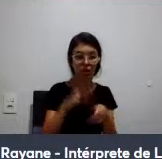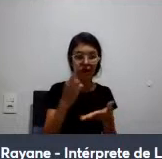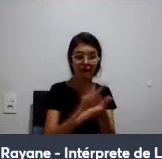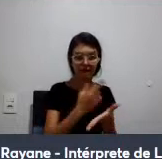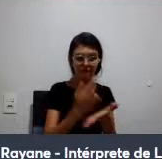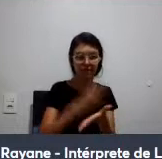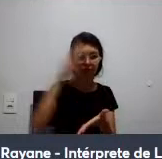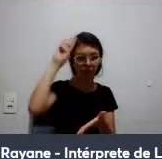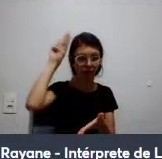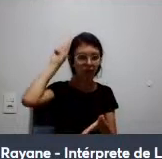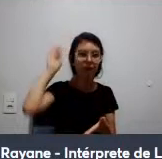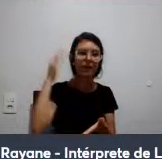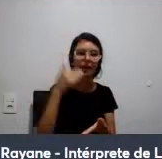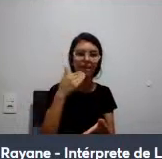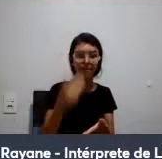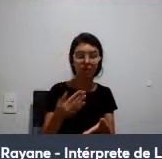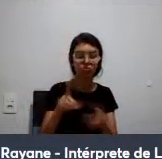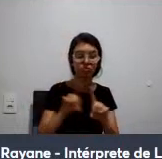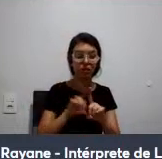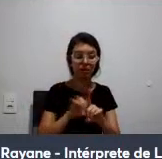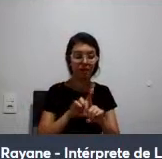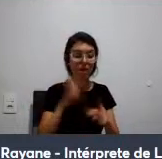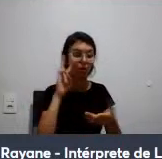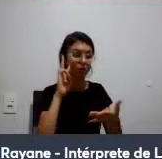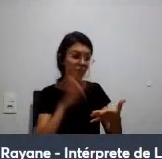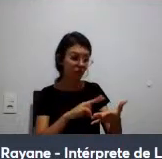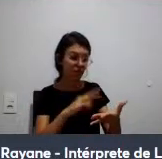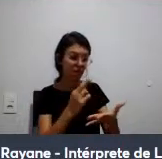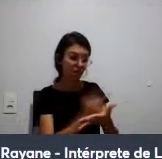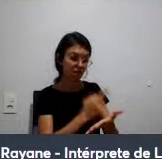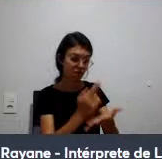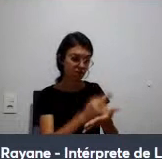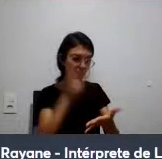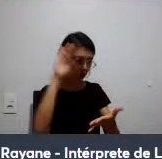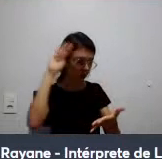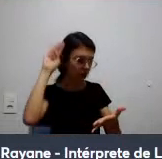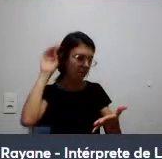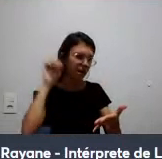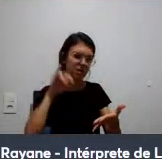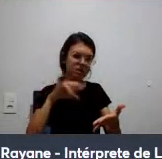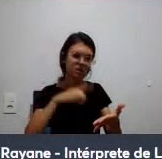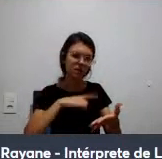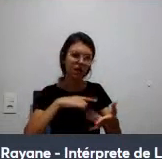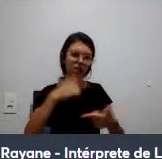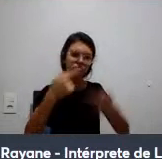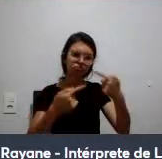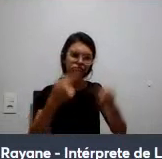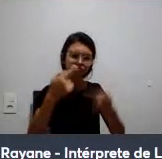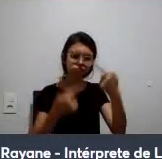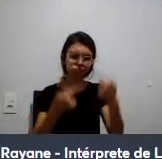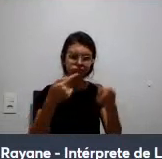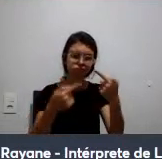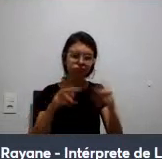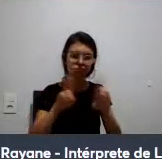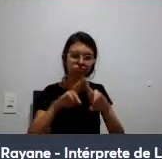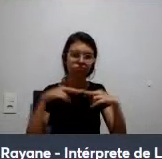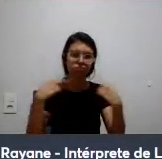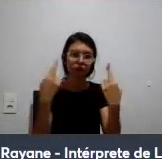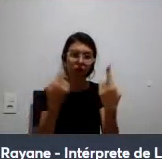e olhe o periódico, veja se há discussões